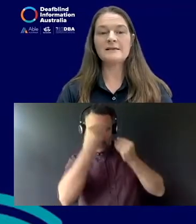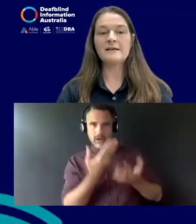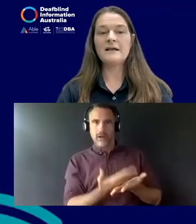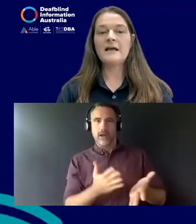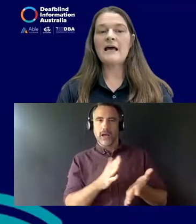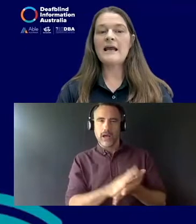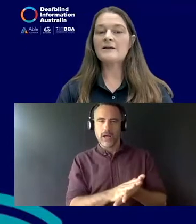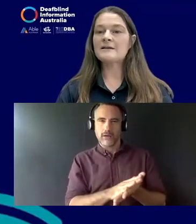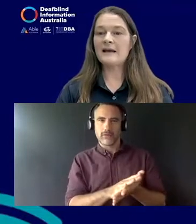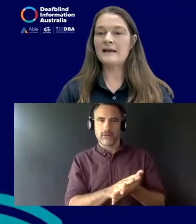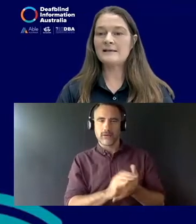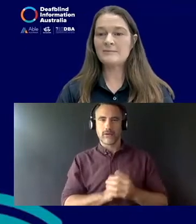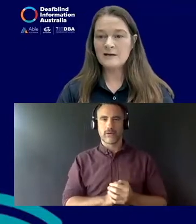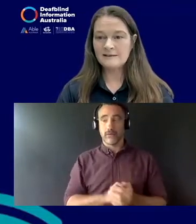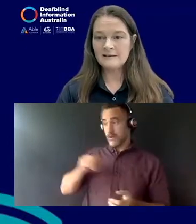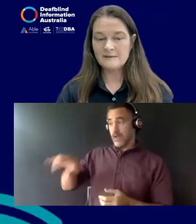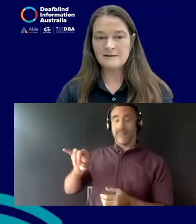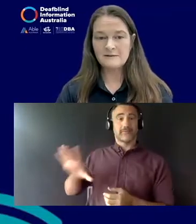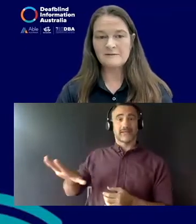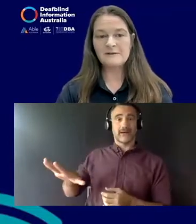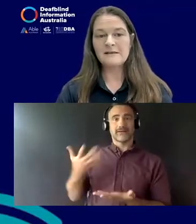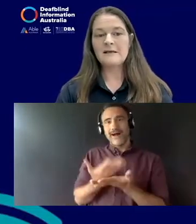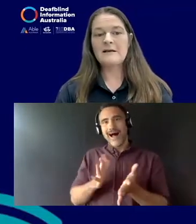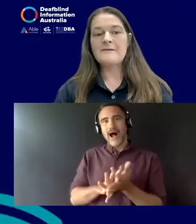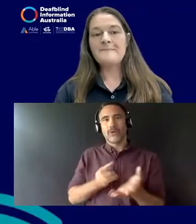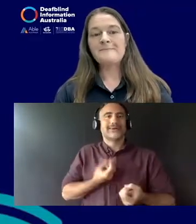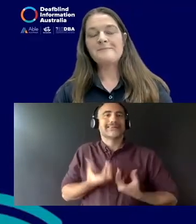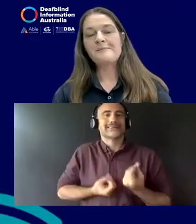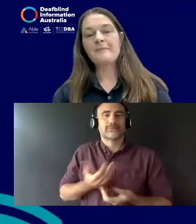this? And how do they express themselves?